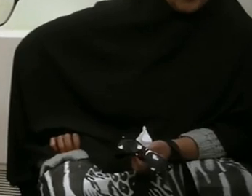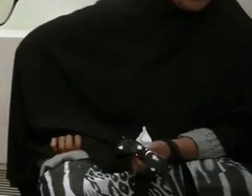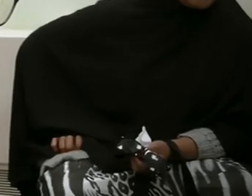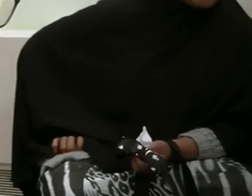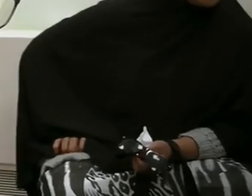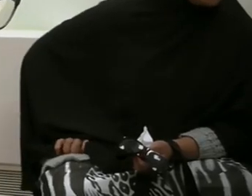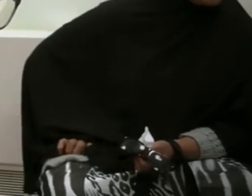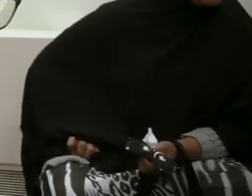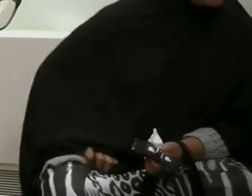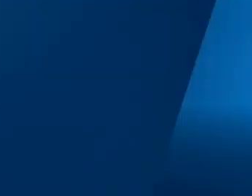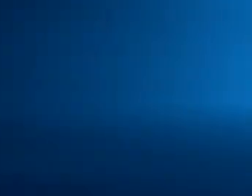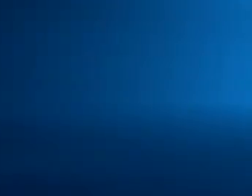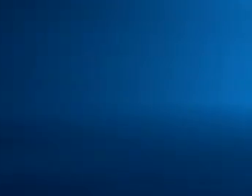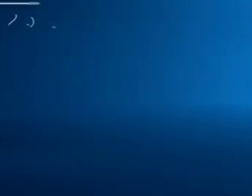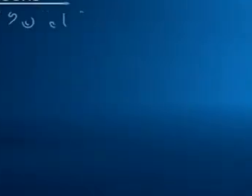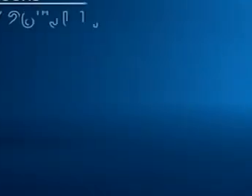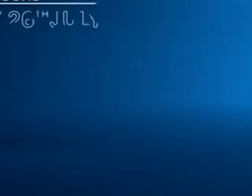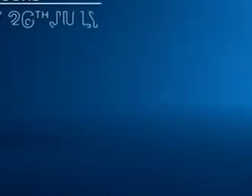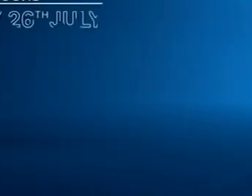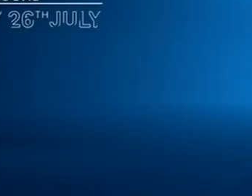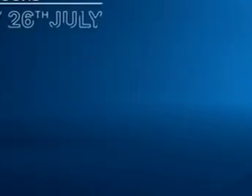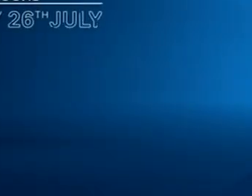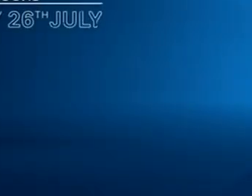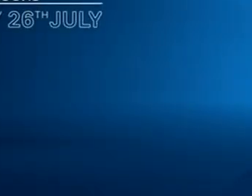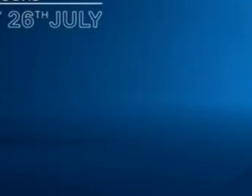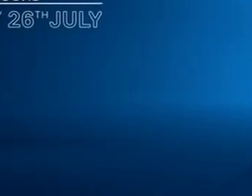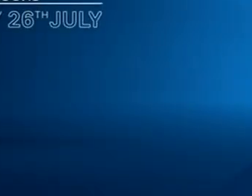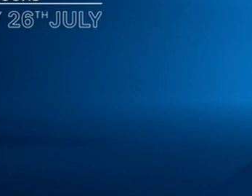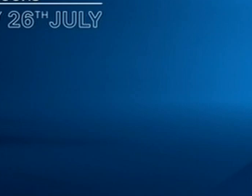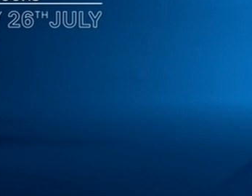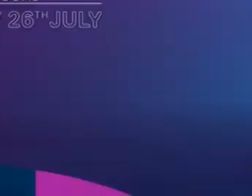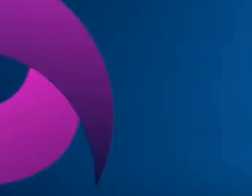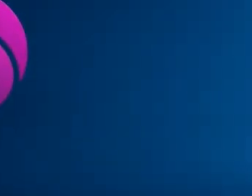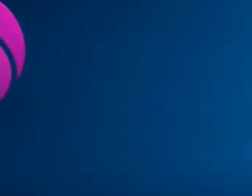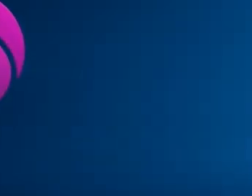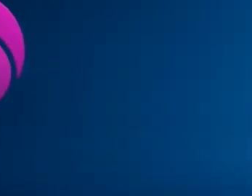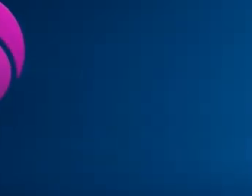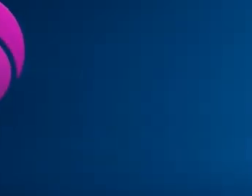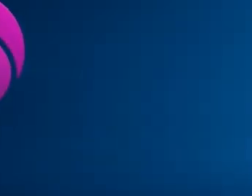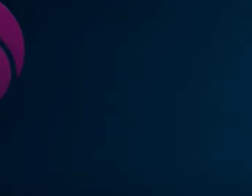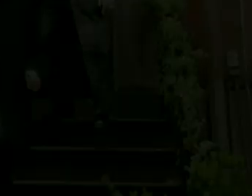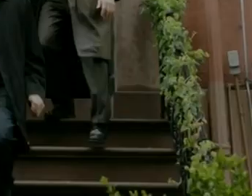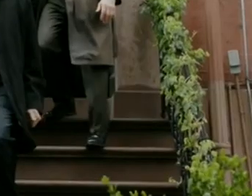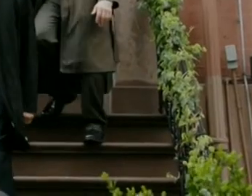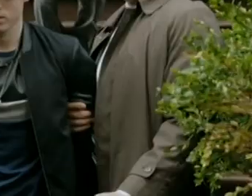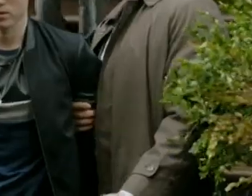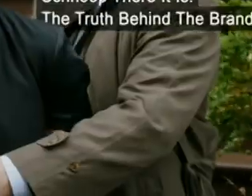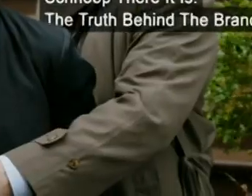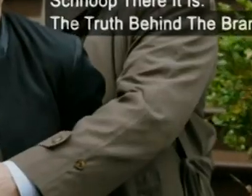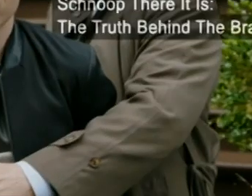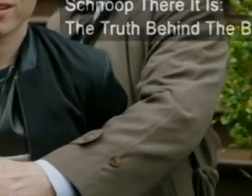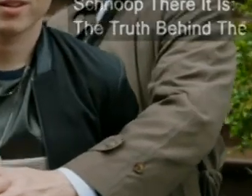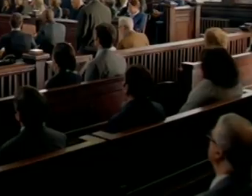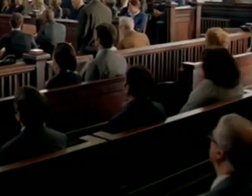what the other kids will say at school? The new series of GPs Behind Closed Doors starts 26th of July on Channel 5. To win